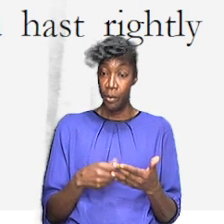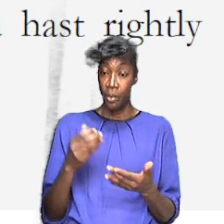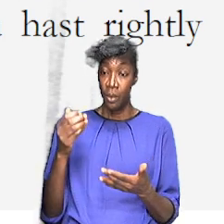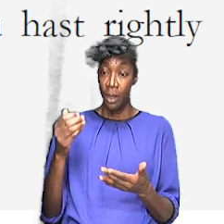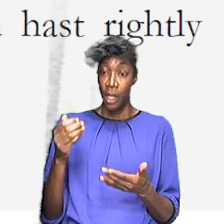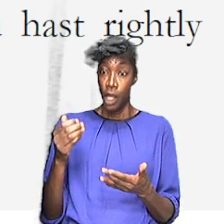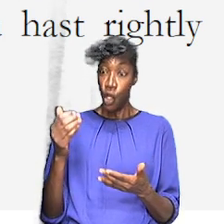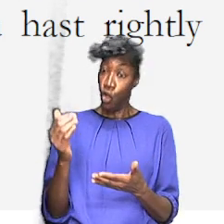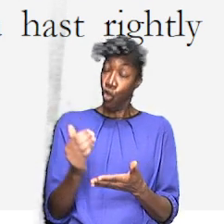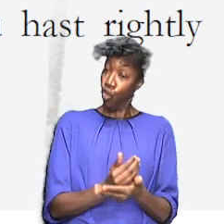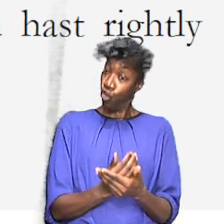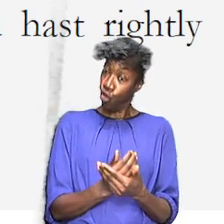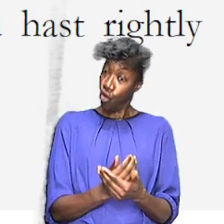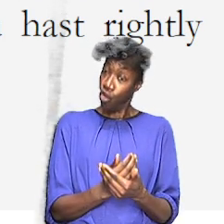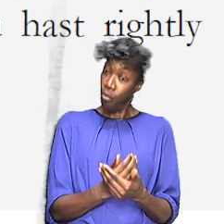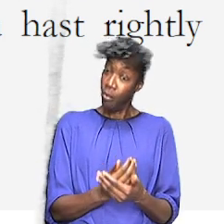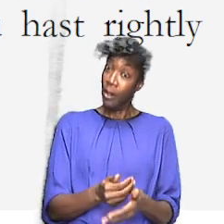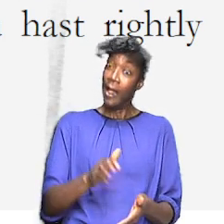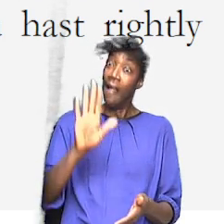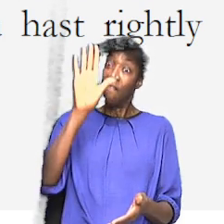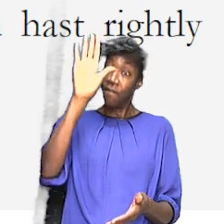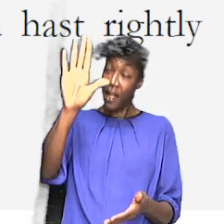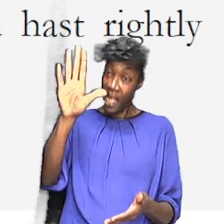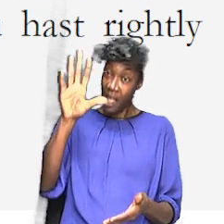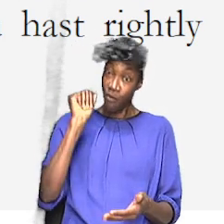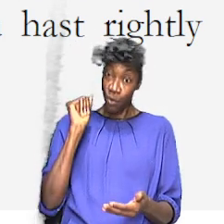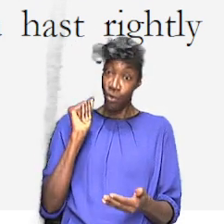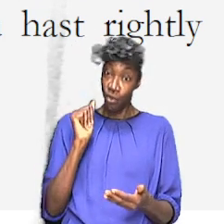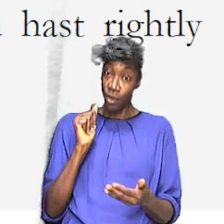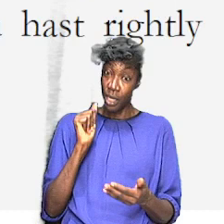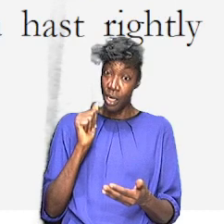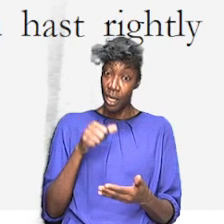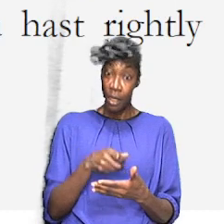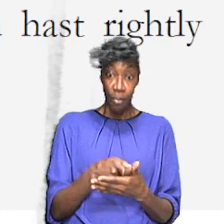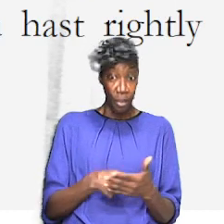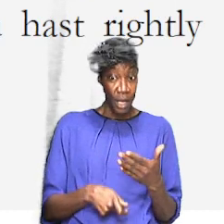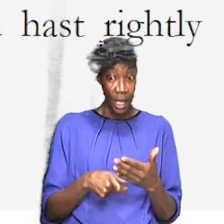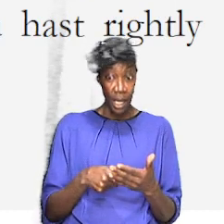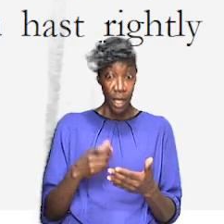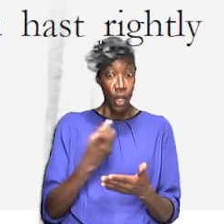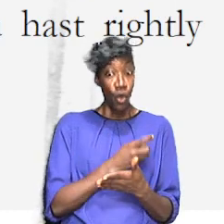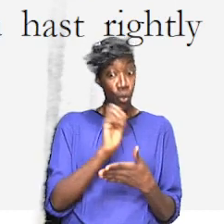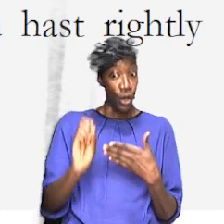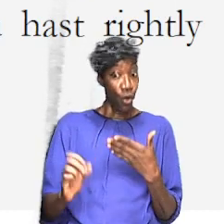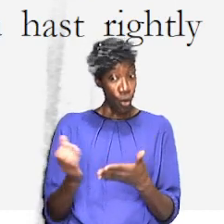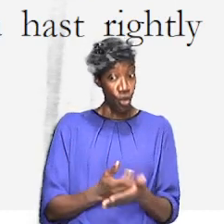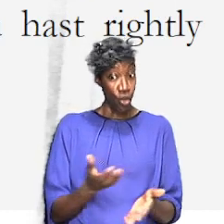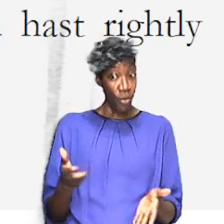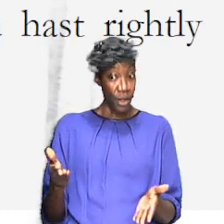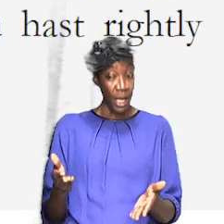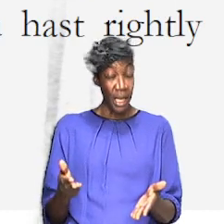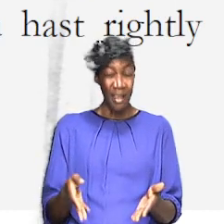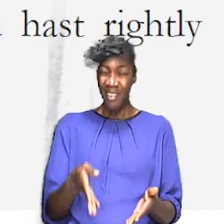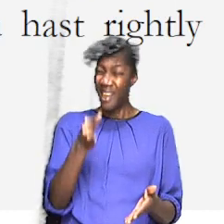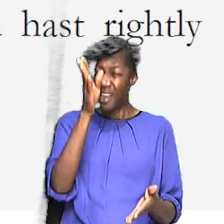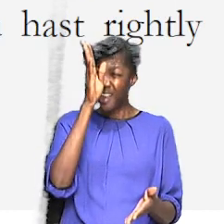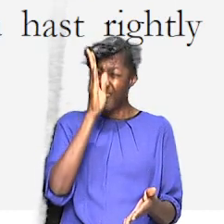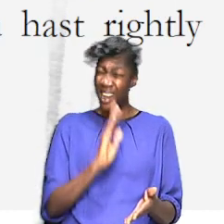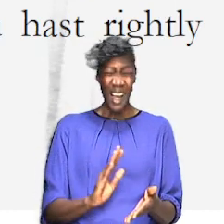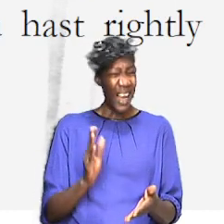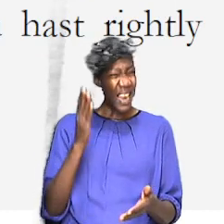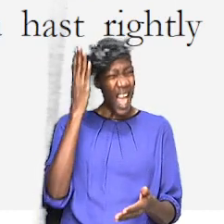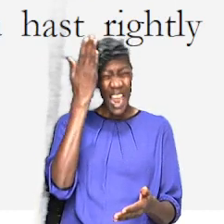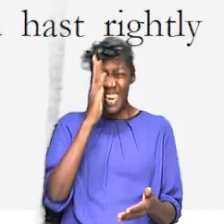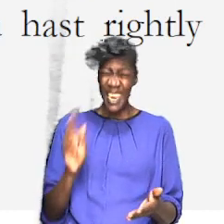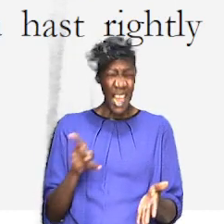are 500 because we have done some stuff. And then when we look at the fact that God did not strike us down, we